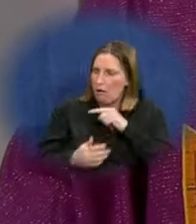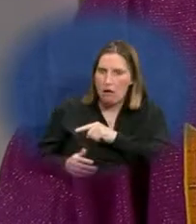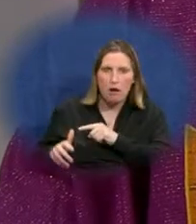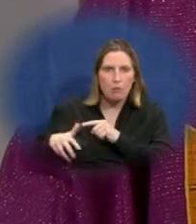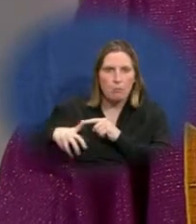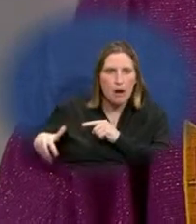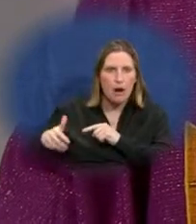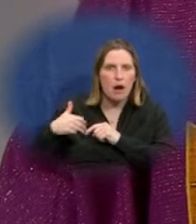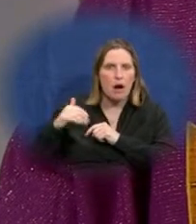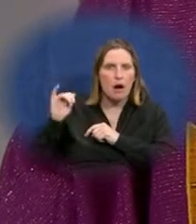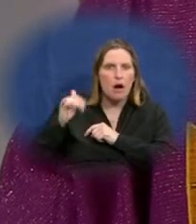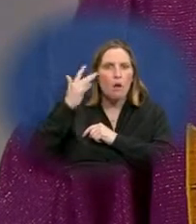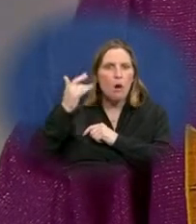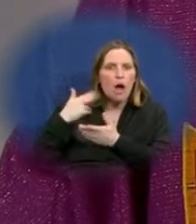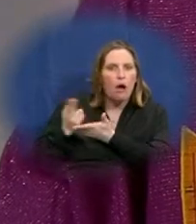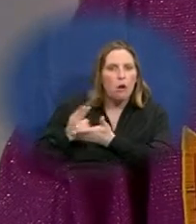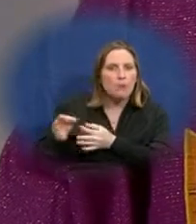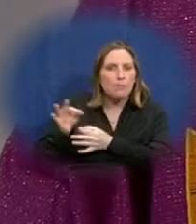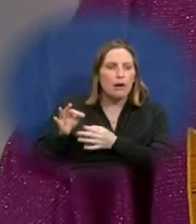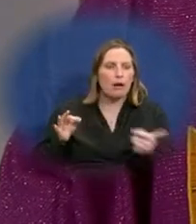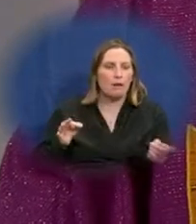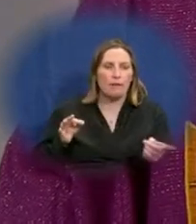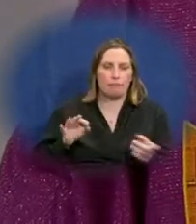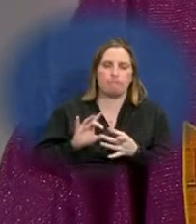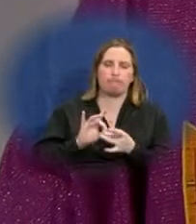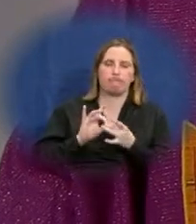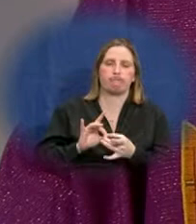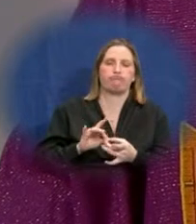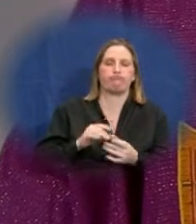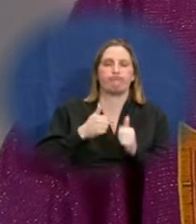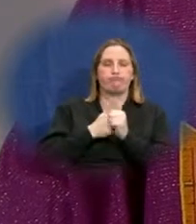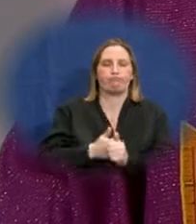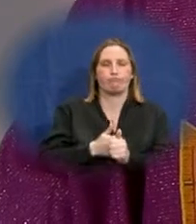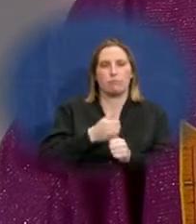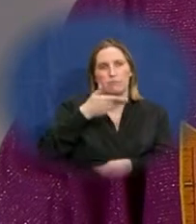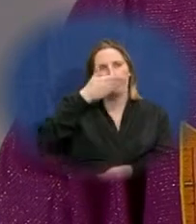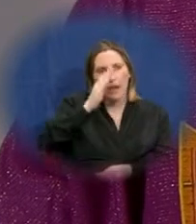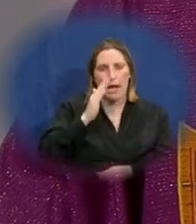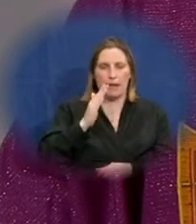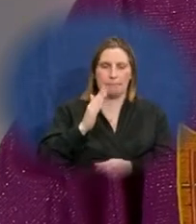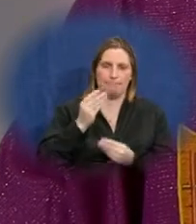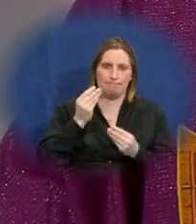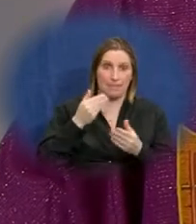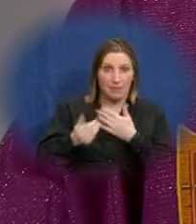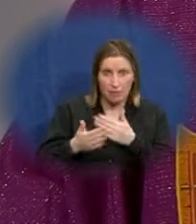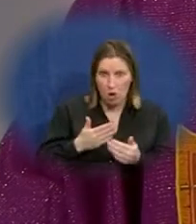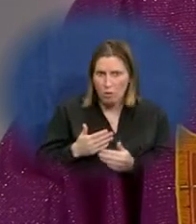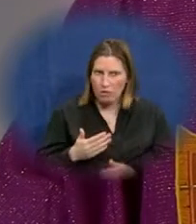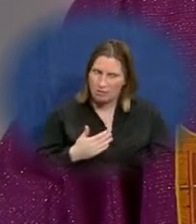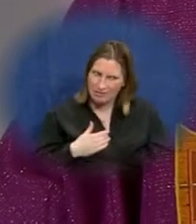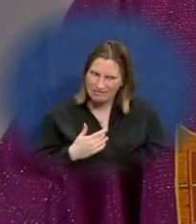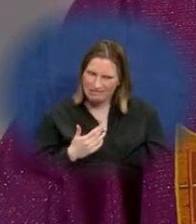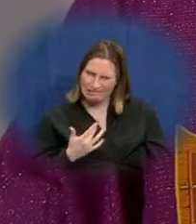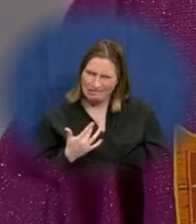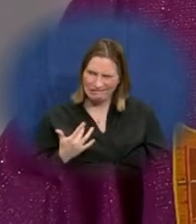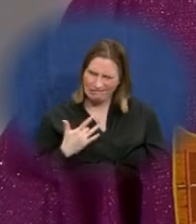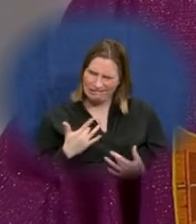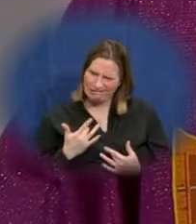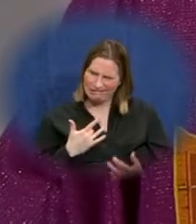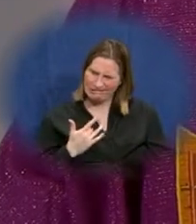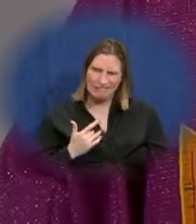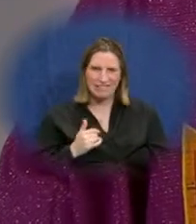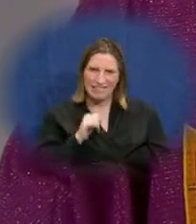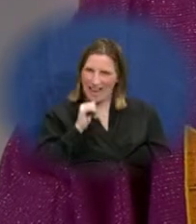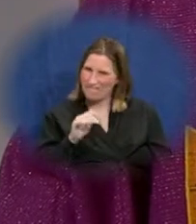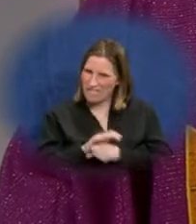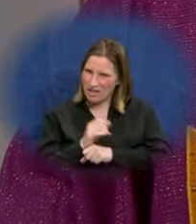became pregnant, that he was willing to really cooperate with God, even though we can well understand that he didn't fully